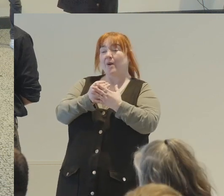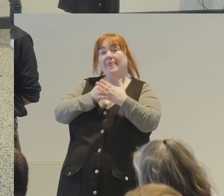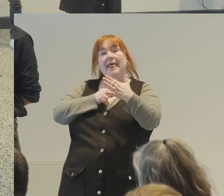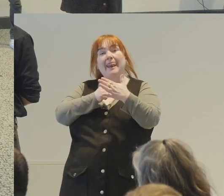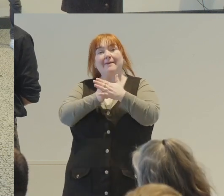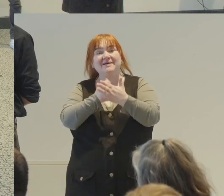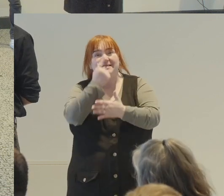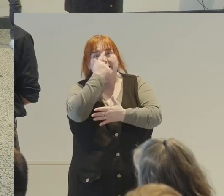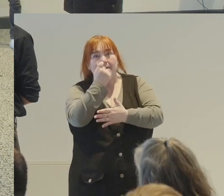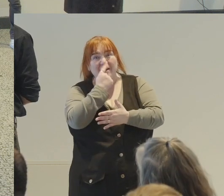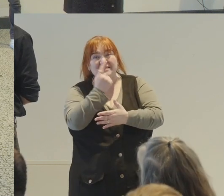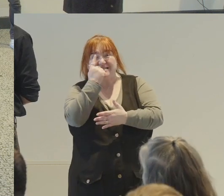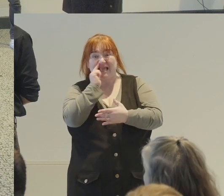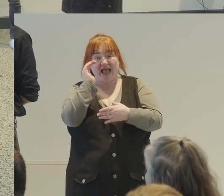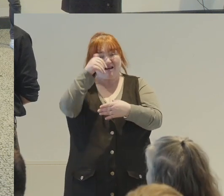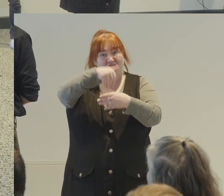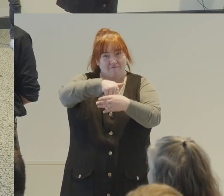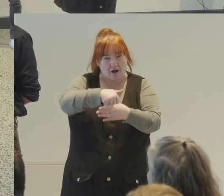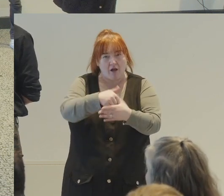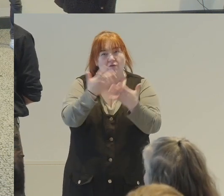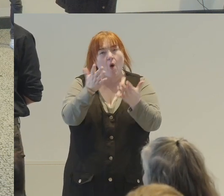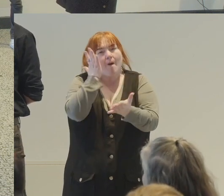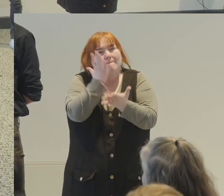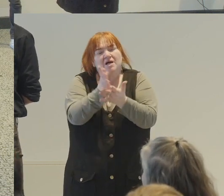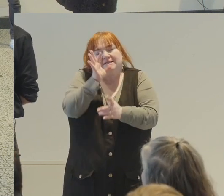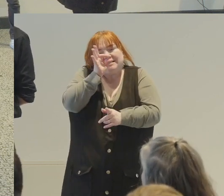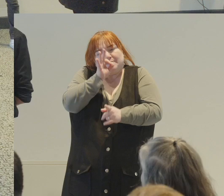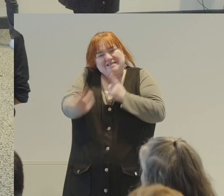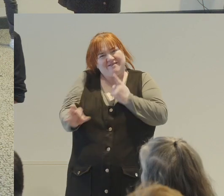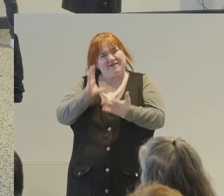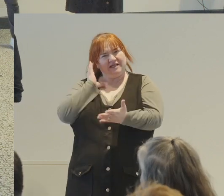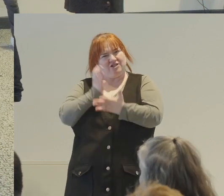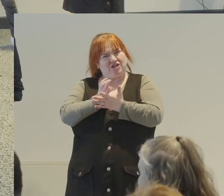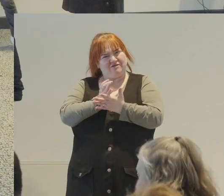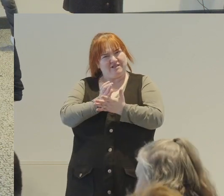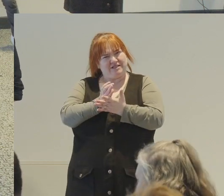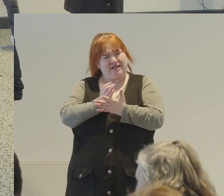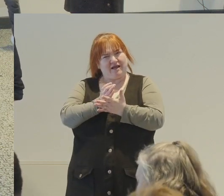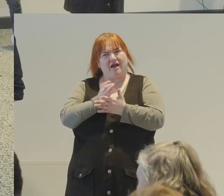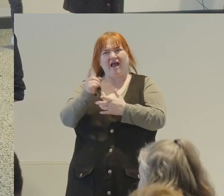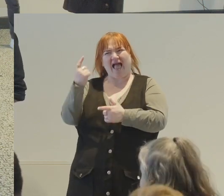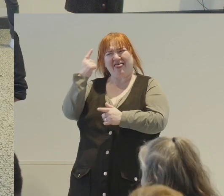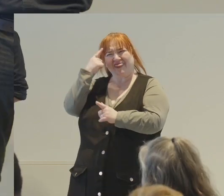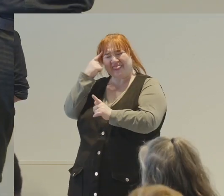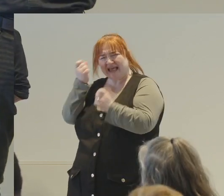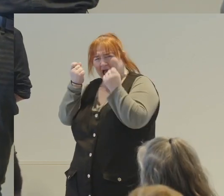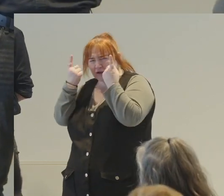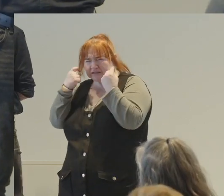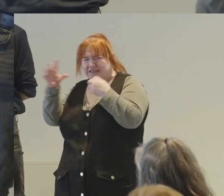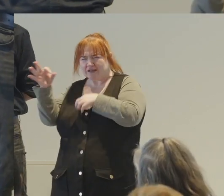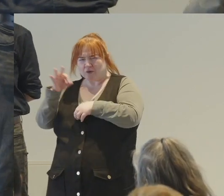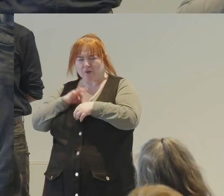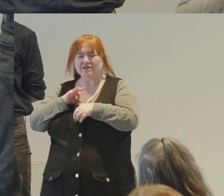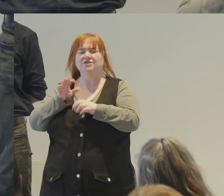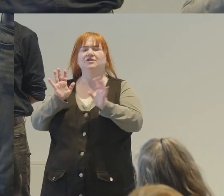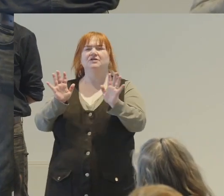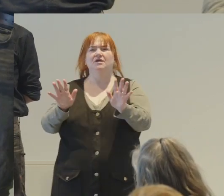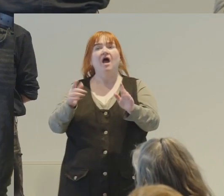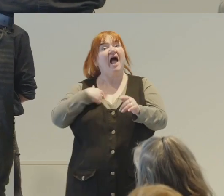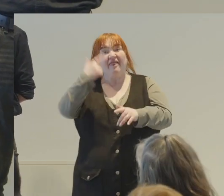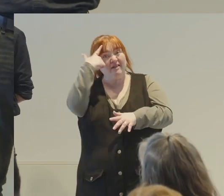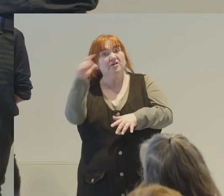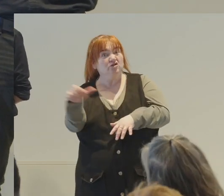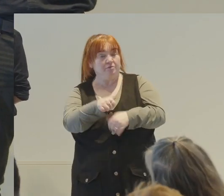involved with, or does it have to be specific charity supporting? I think I understand the question. Thanks, Charlotte. Yes, I think that should be absolutely